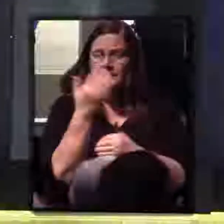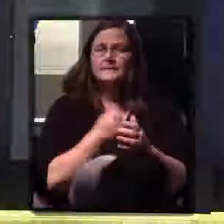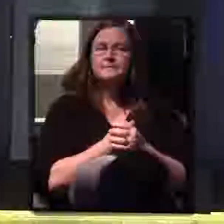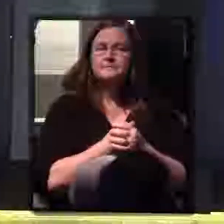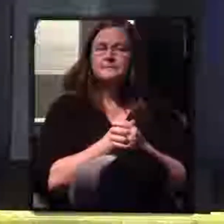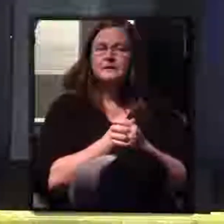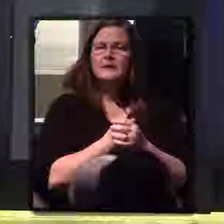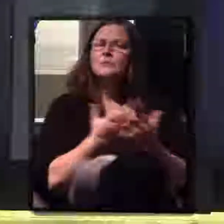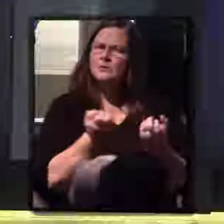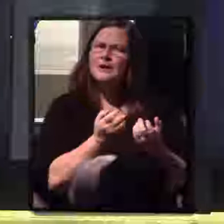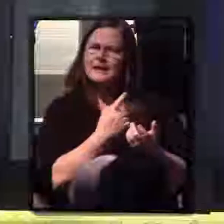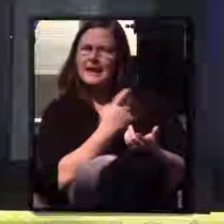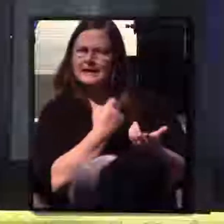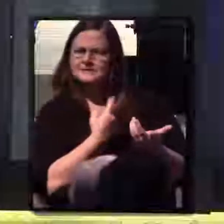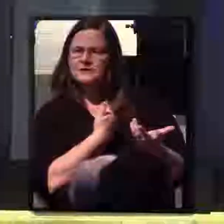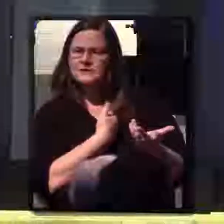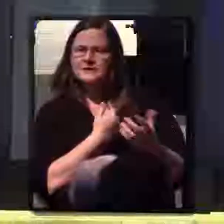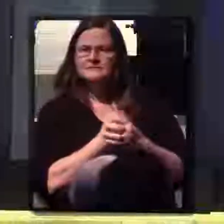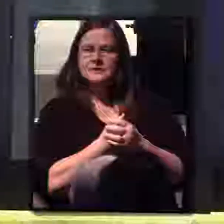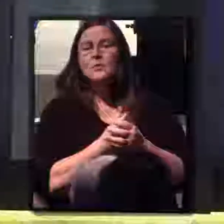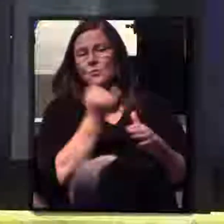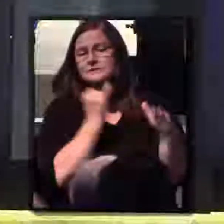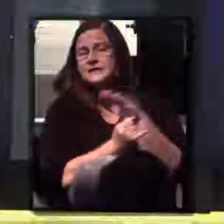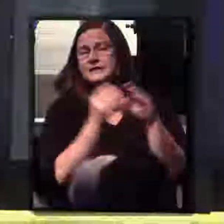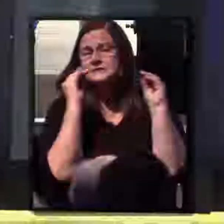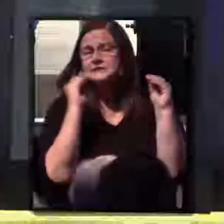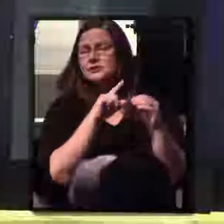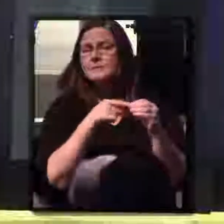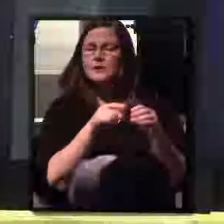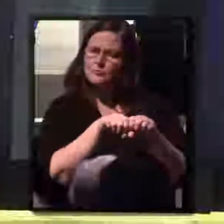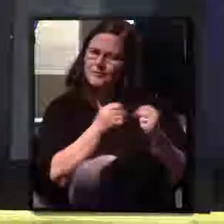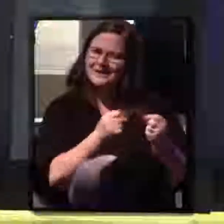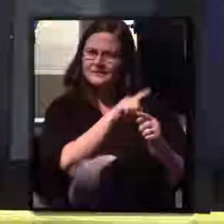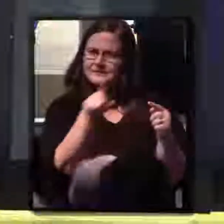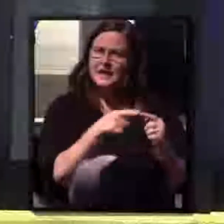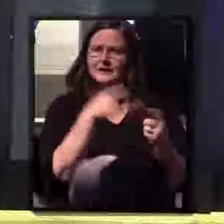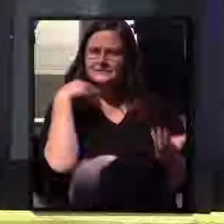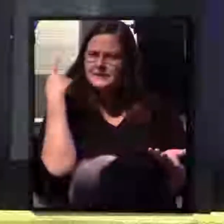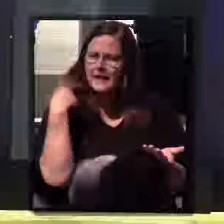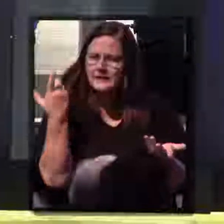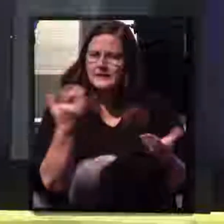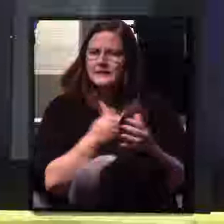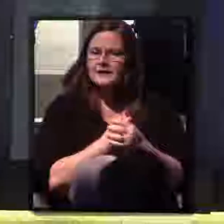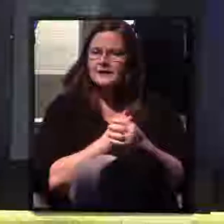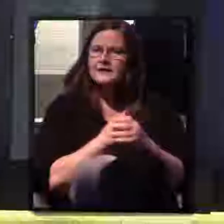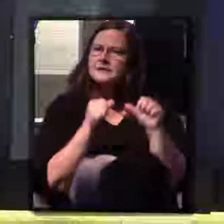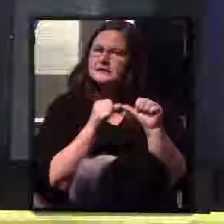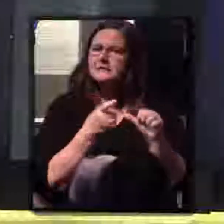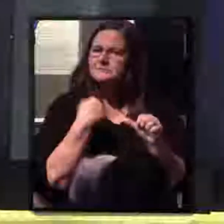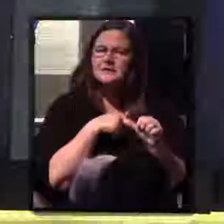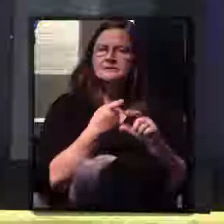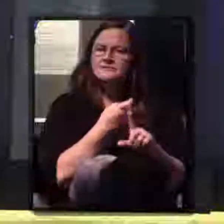so our text this morning, we want to be asking ourselves as we go through this text, what does Isaiah teach us about breaking